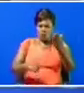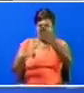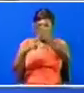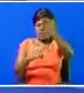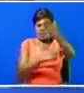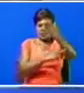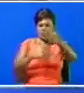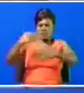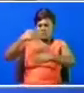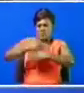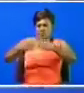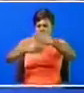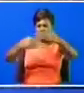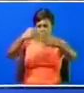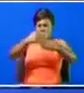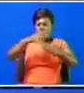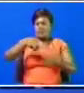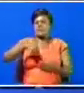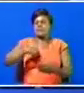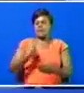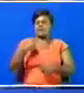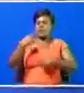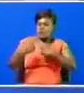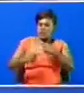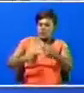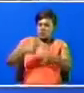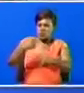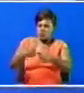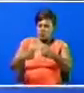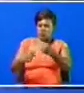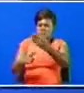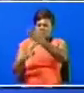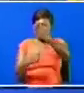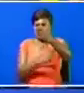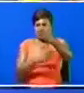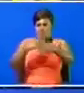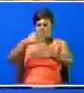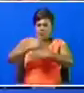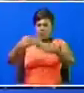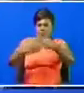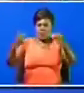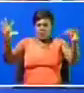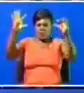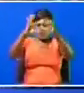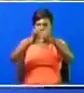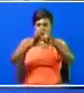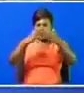Kenya. I am going to continue to be building bridges that unite